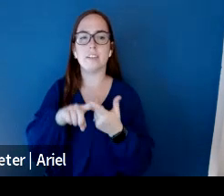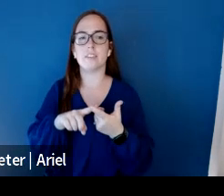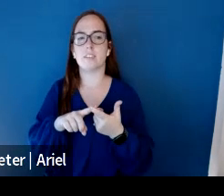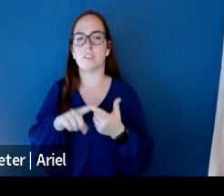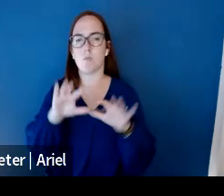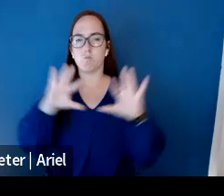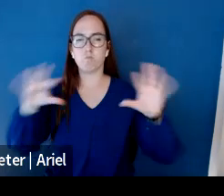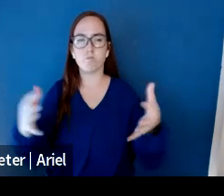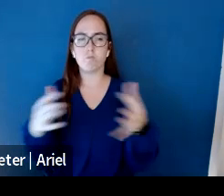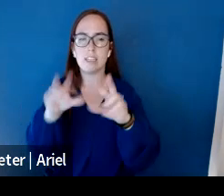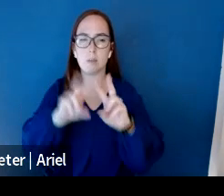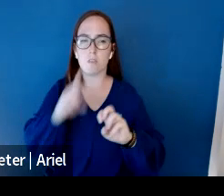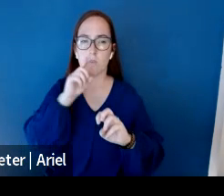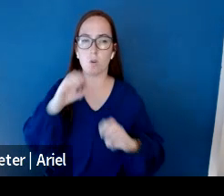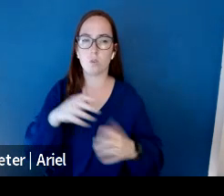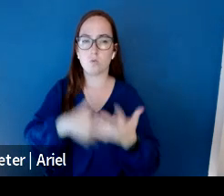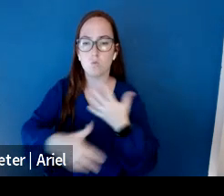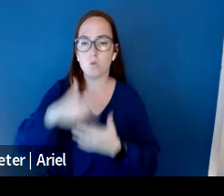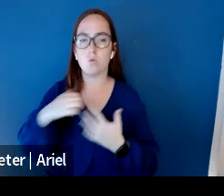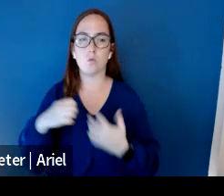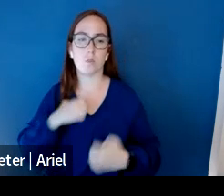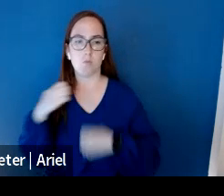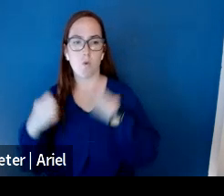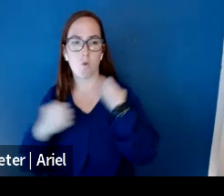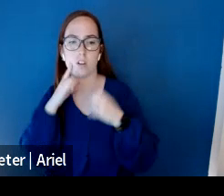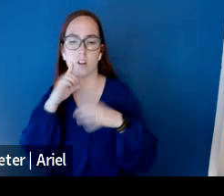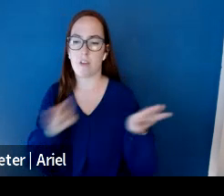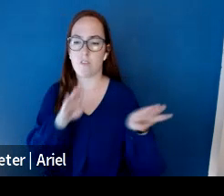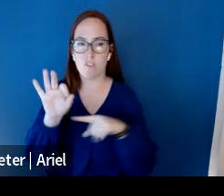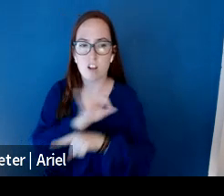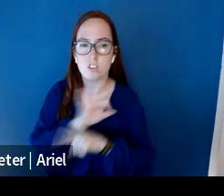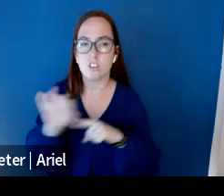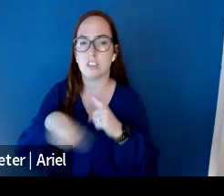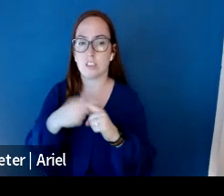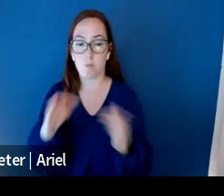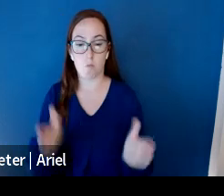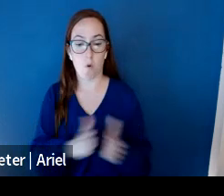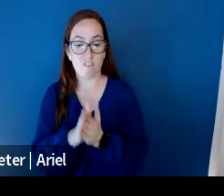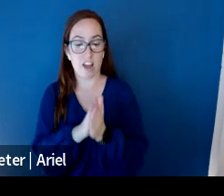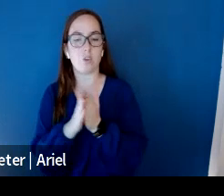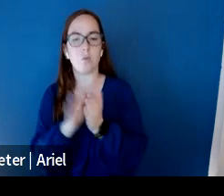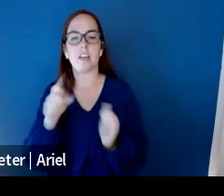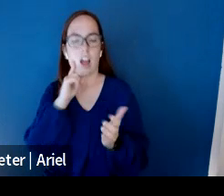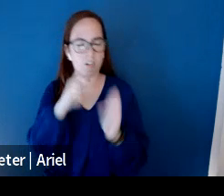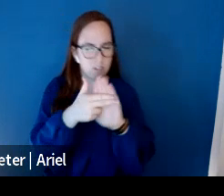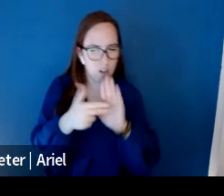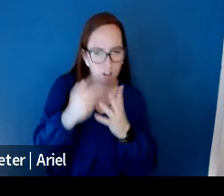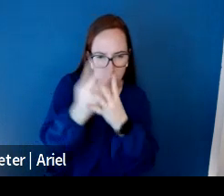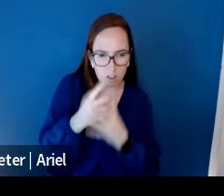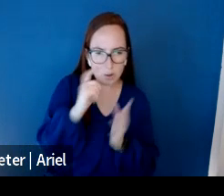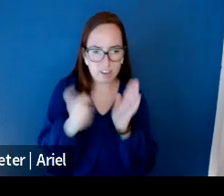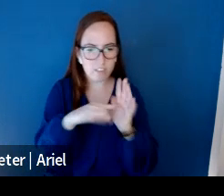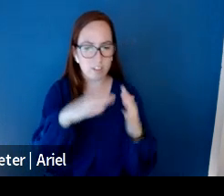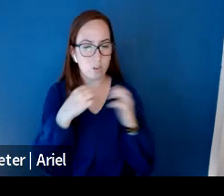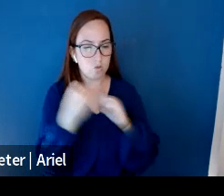social emotional learning, and motivation can be used to identify strengths in areas of needs as academic